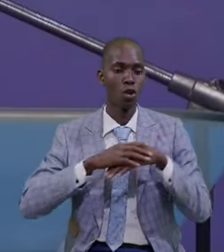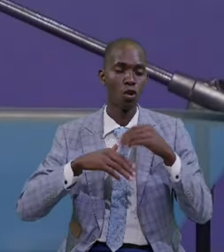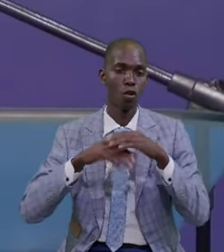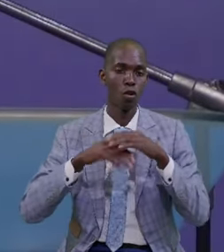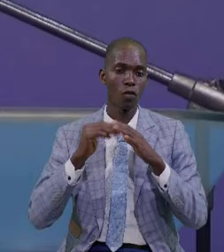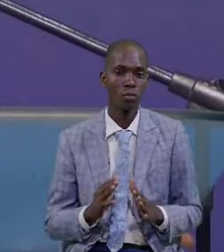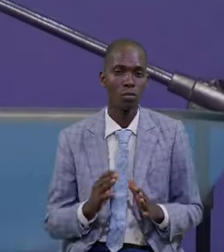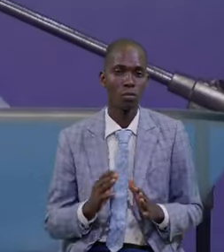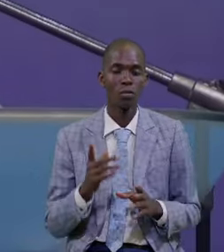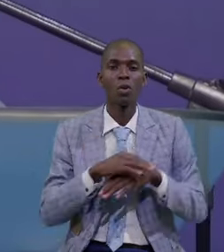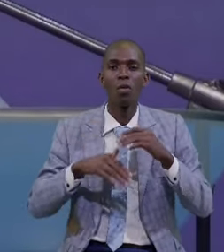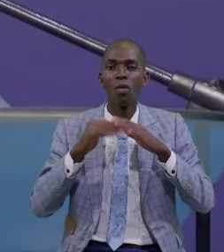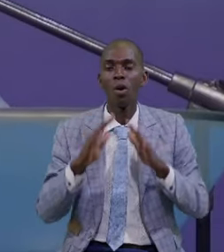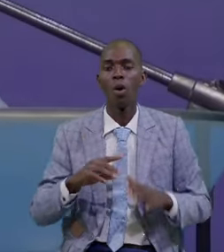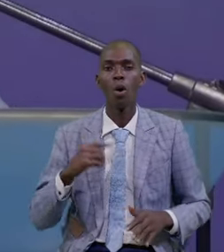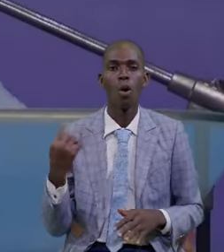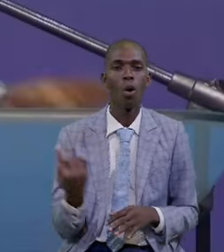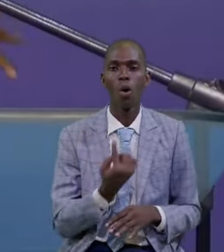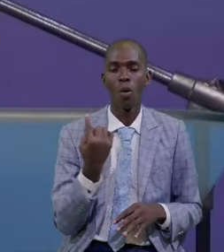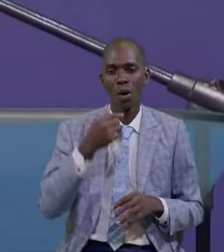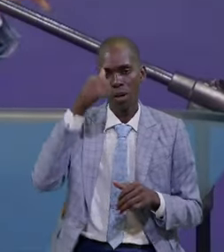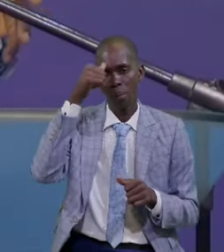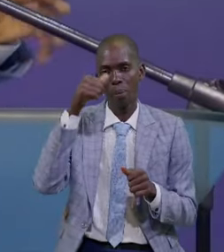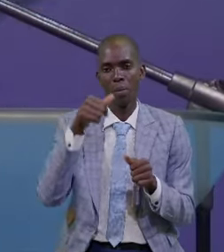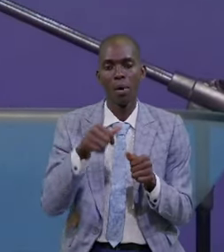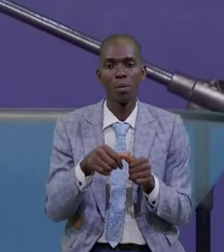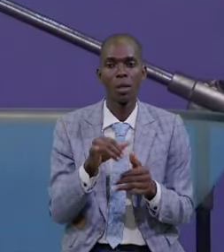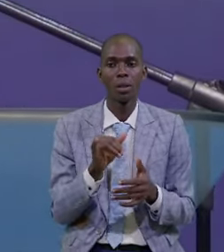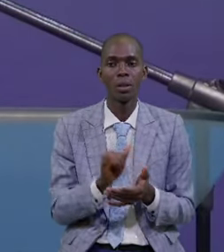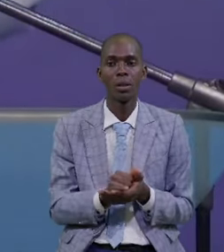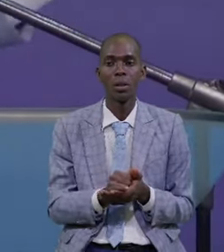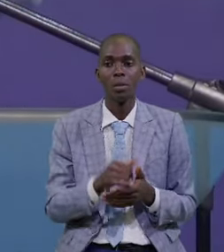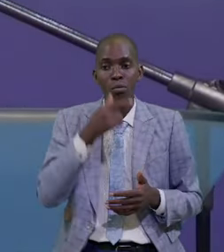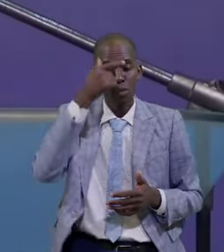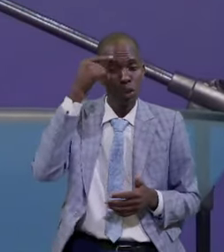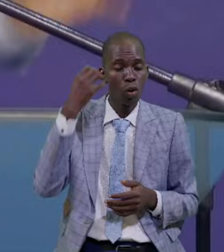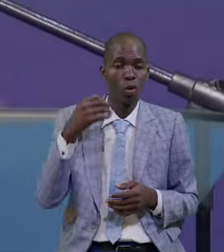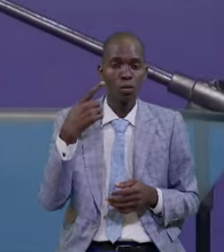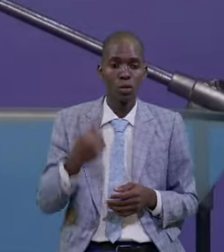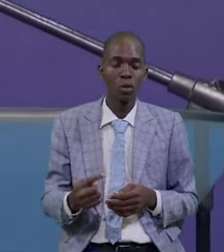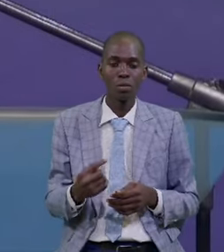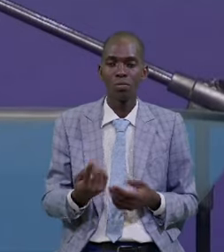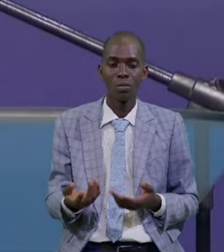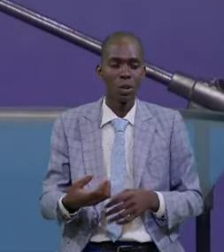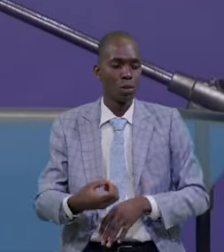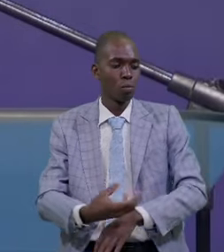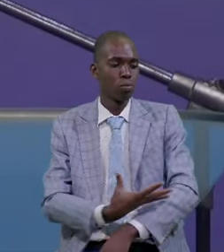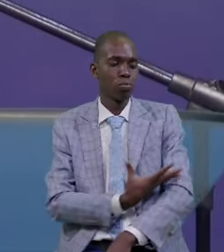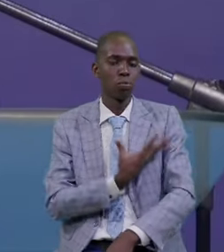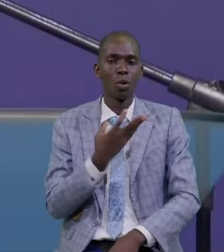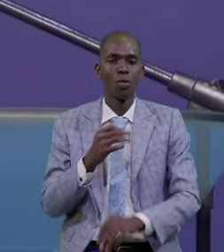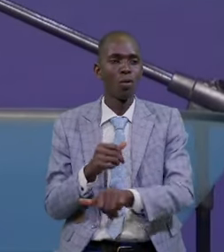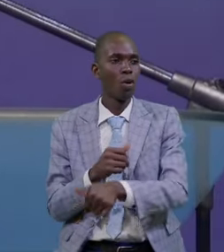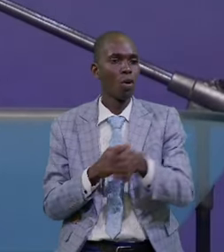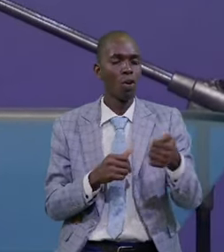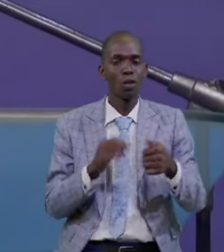the Comforter, always remember that. You see, because of the influence of other churches, we